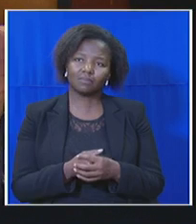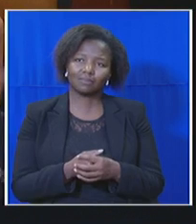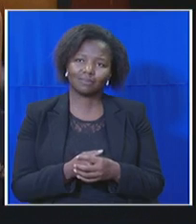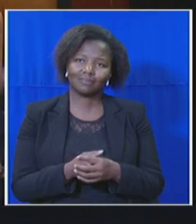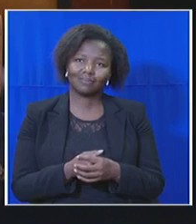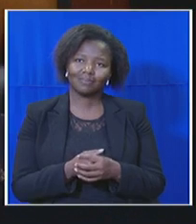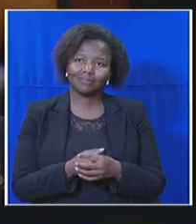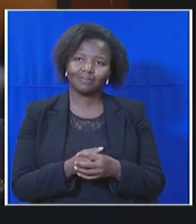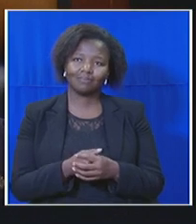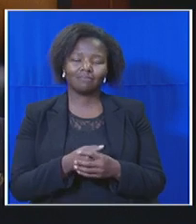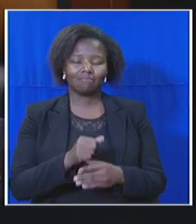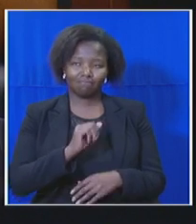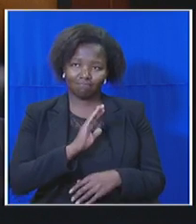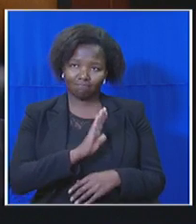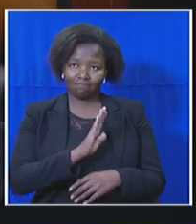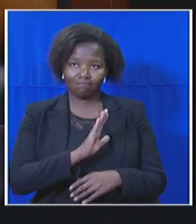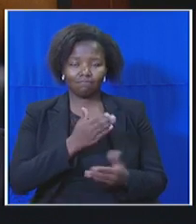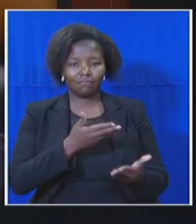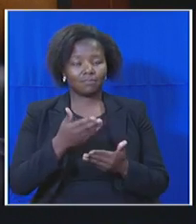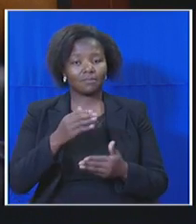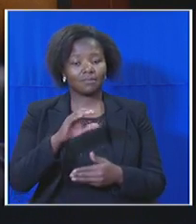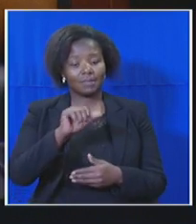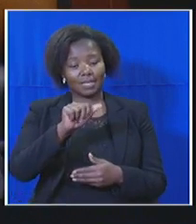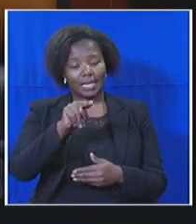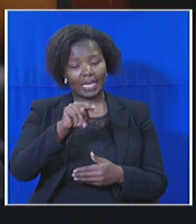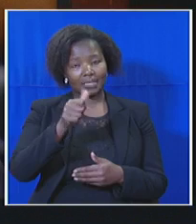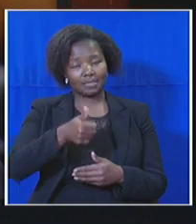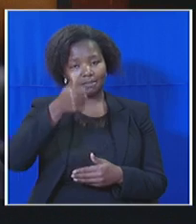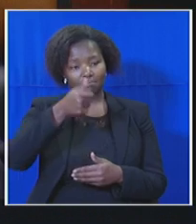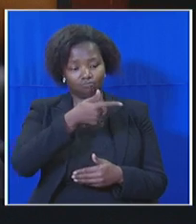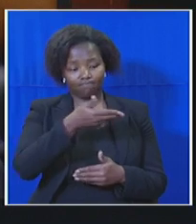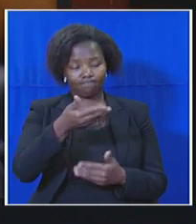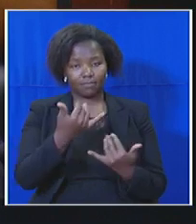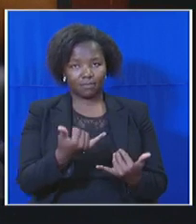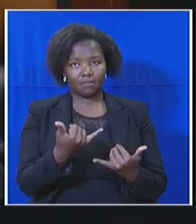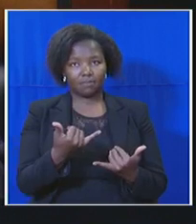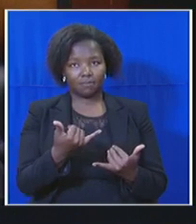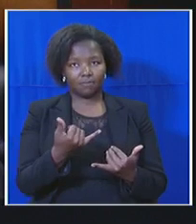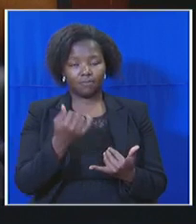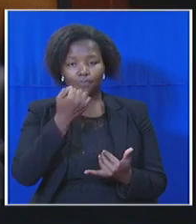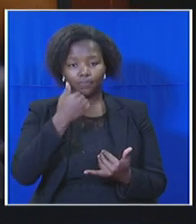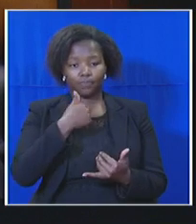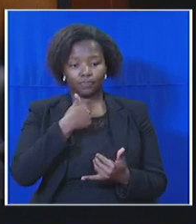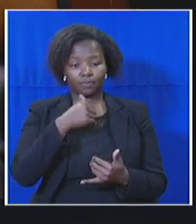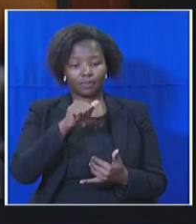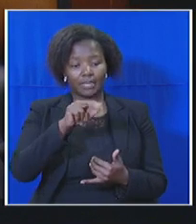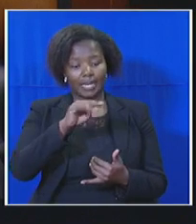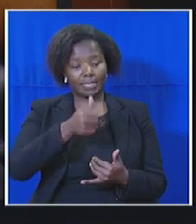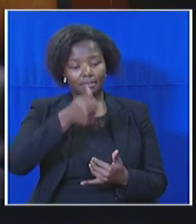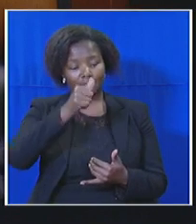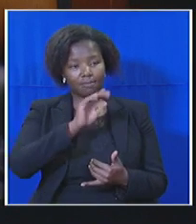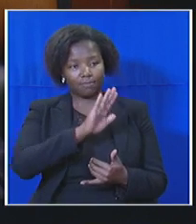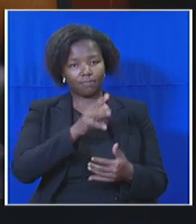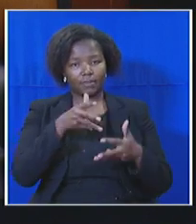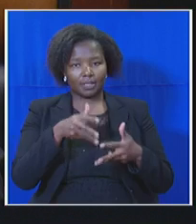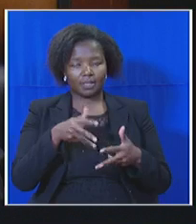I now recognize the Chief Whip of the Majority Party. On behalf of Oh, the Chief Whip of the Majority